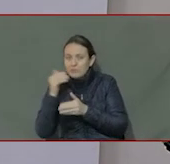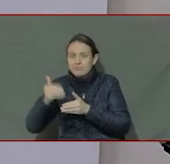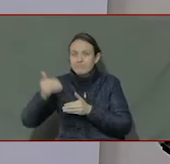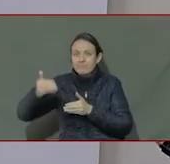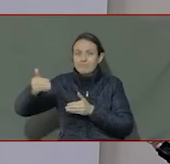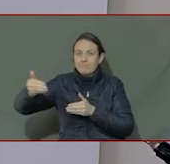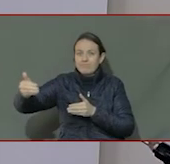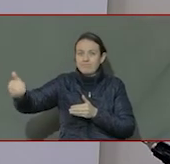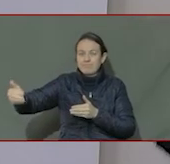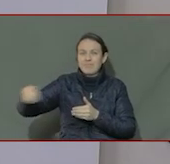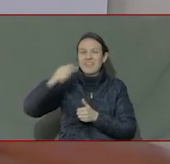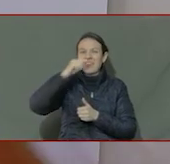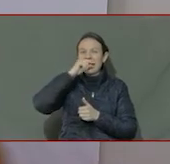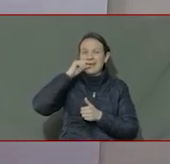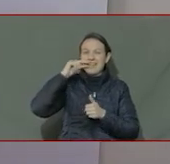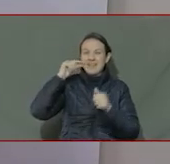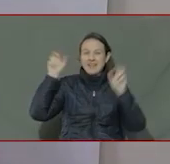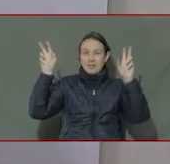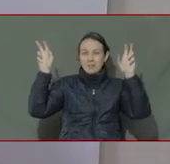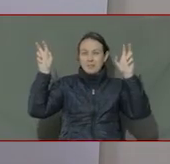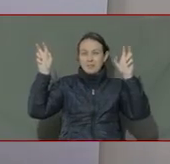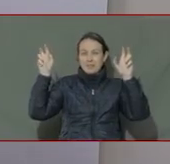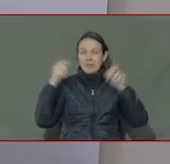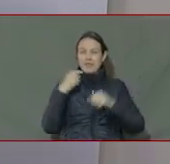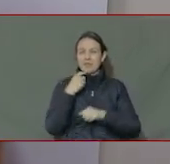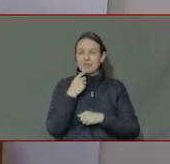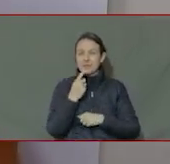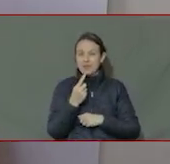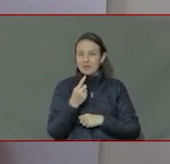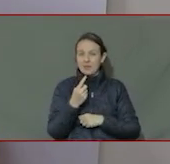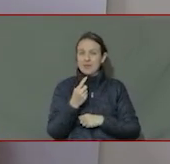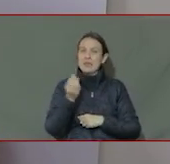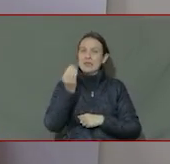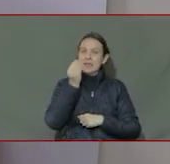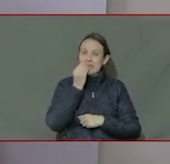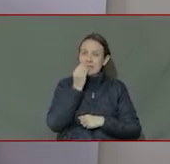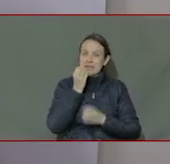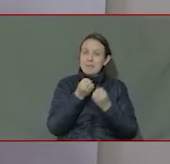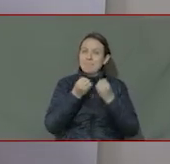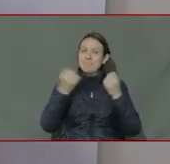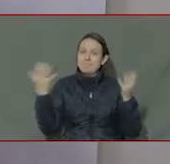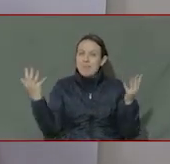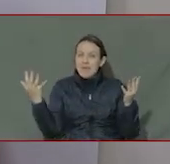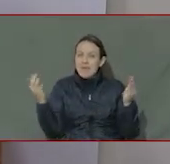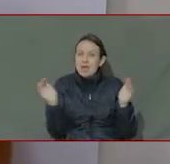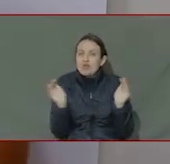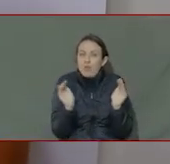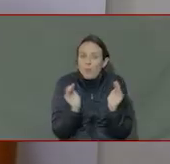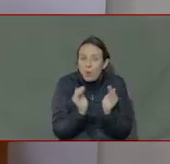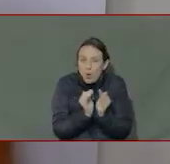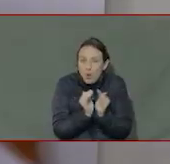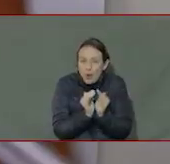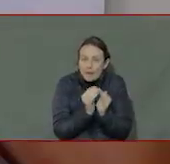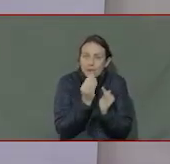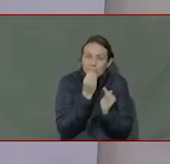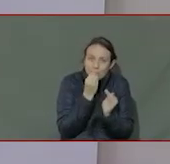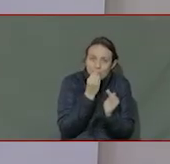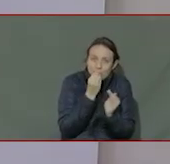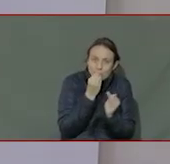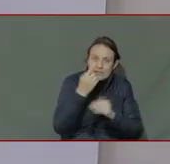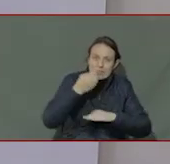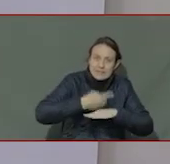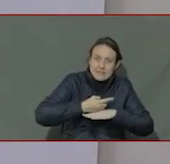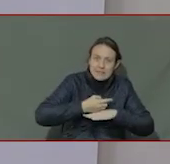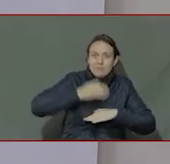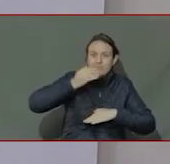there. The one graph I'm going to circle here, the effects of eating many small meals in